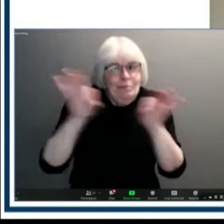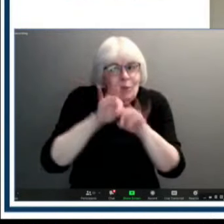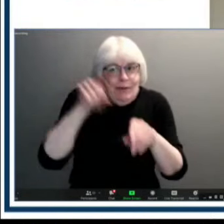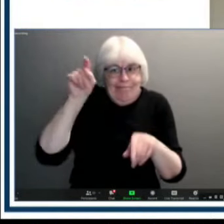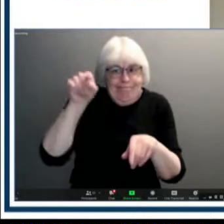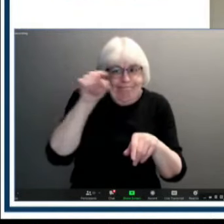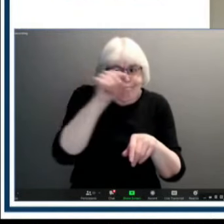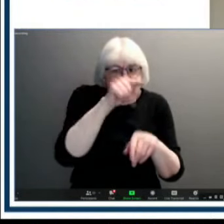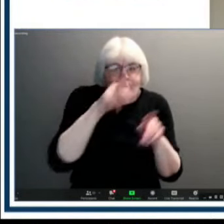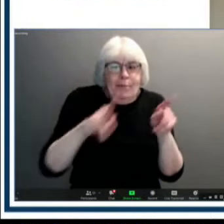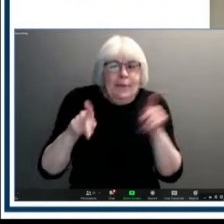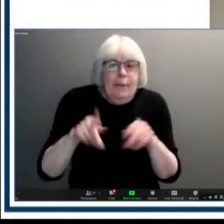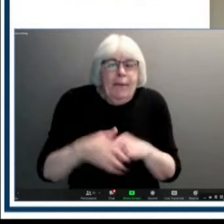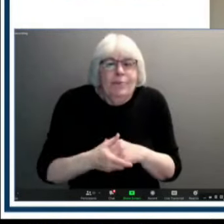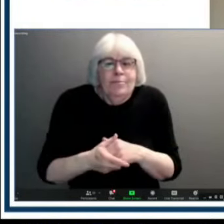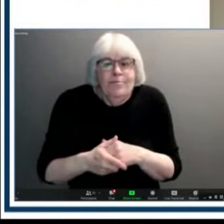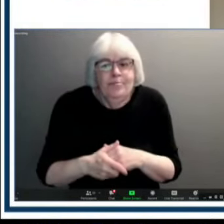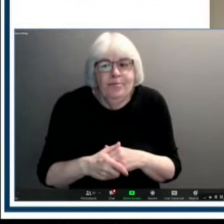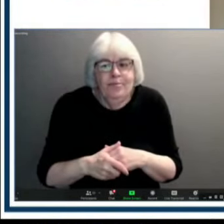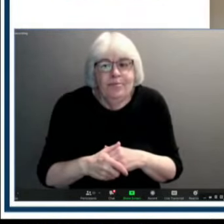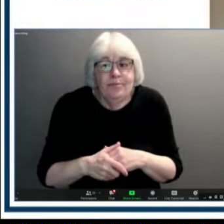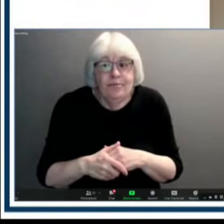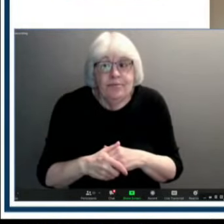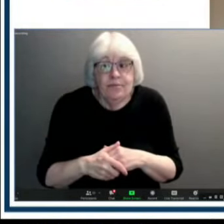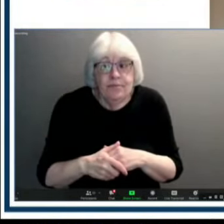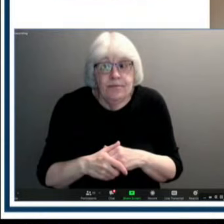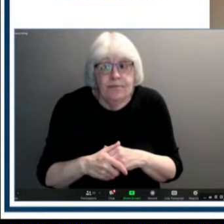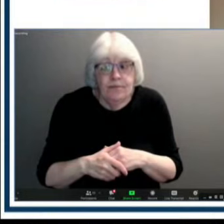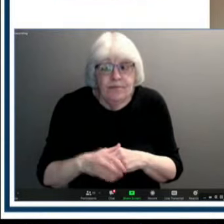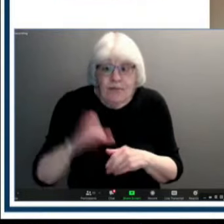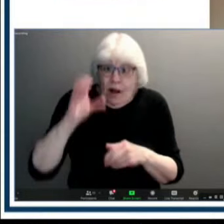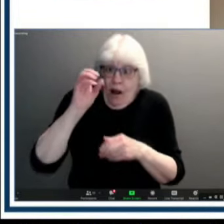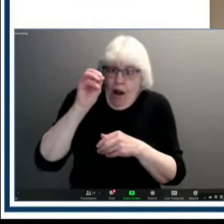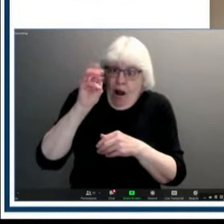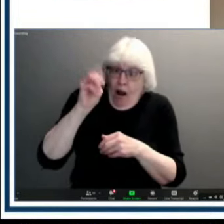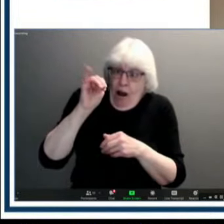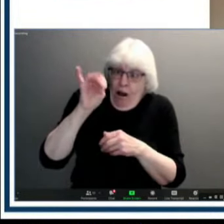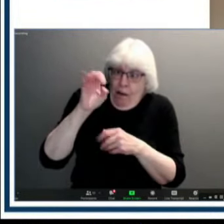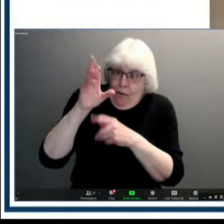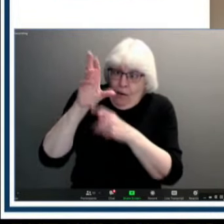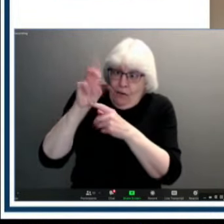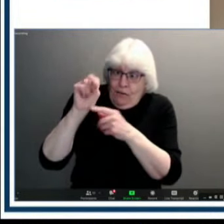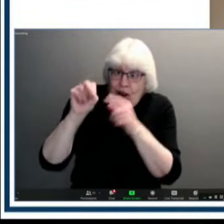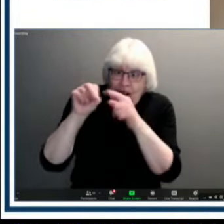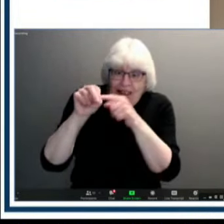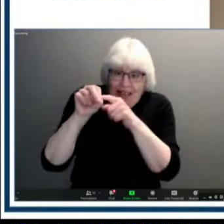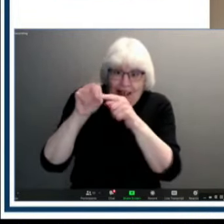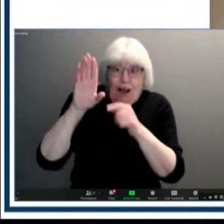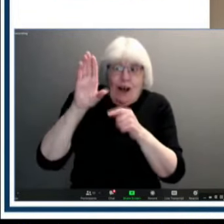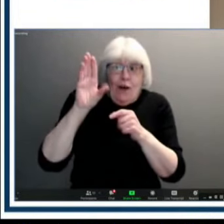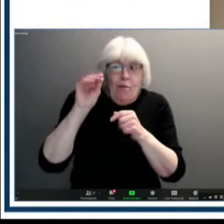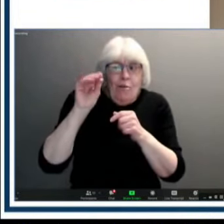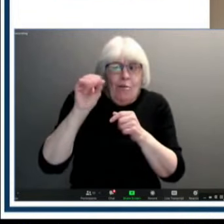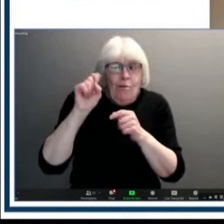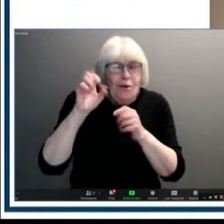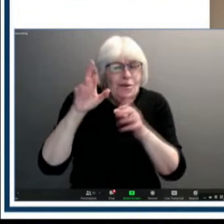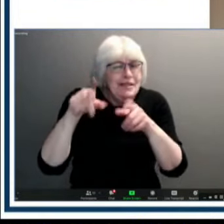The situation with Omicron is also making a booster dose that much more important. The Premier has